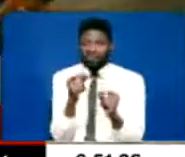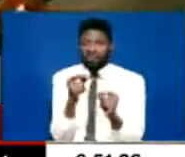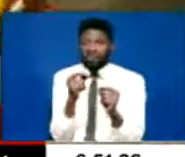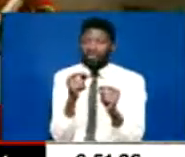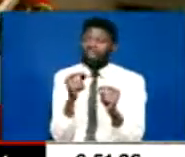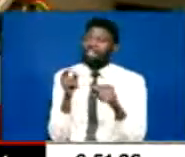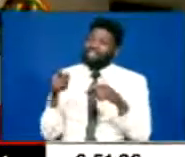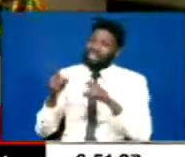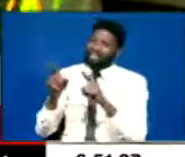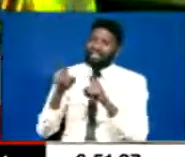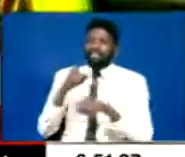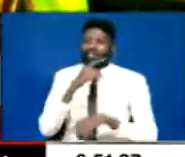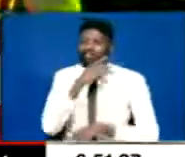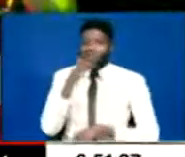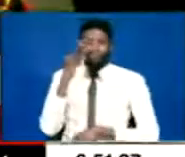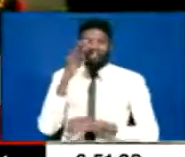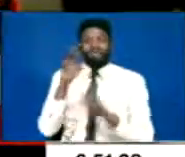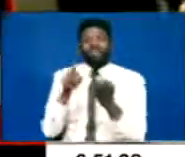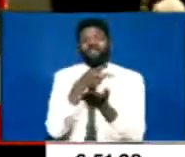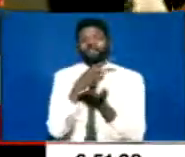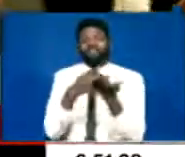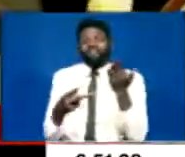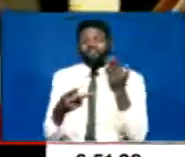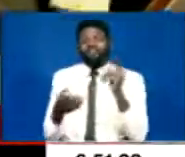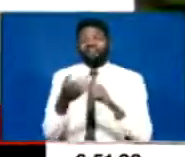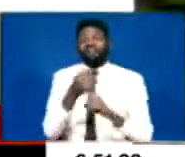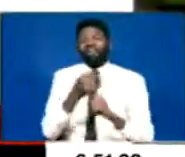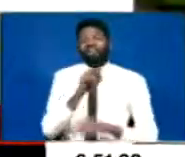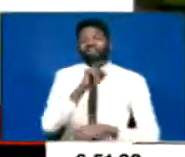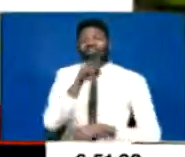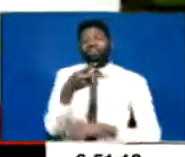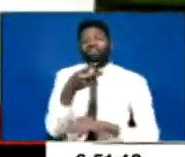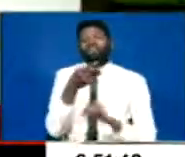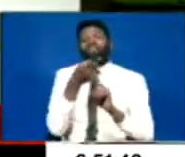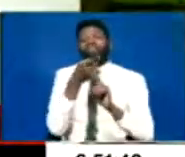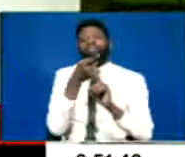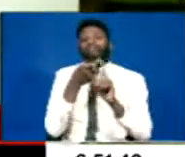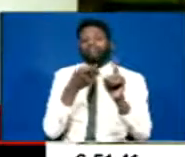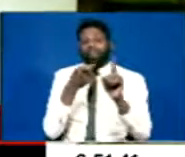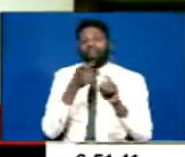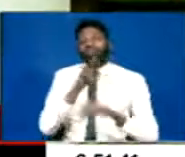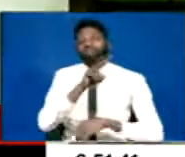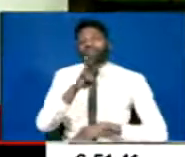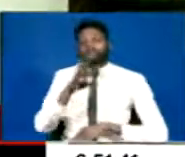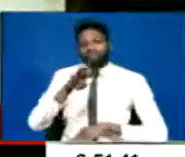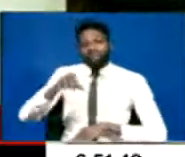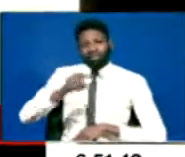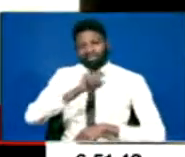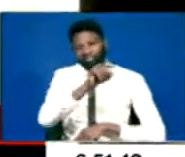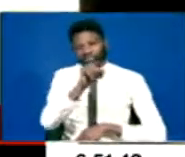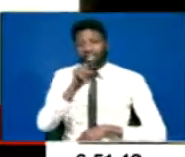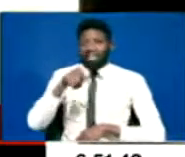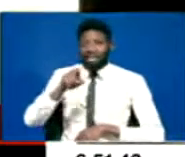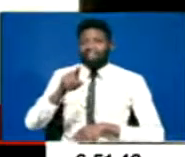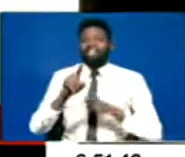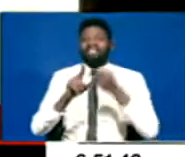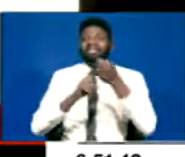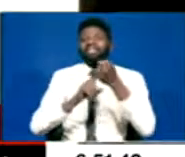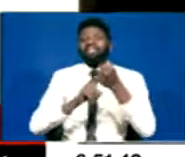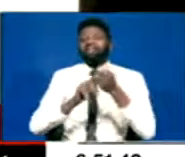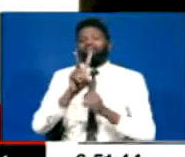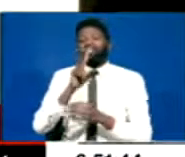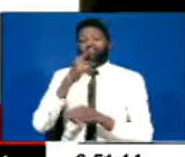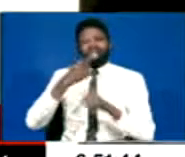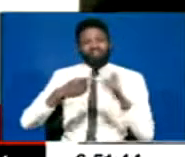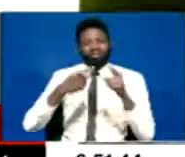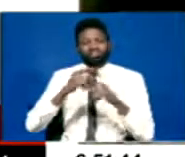signatures from at least 24 of the country's 47 counties. Wajakoya, 62 years of age, will be on the ballot alongside